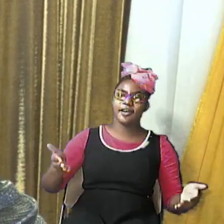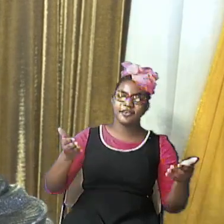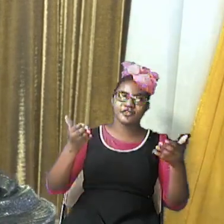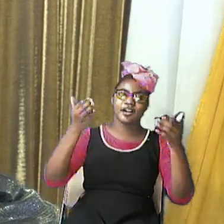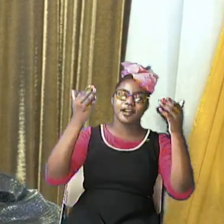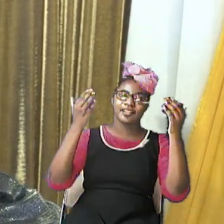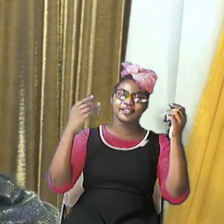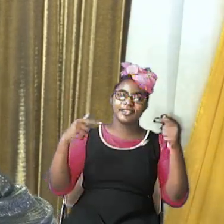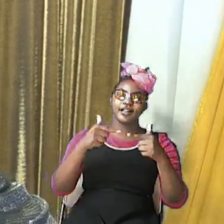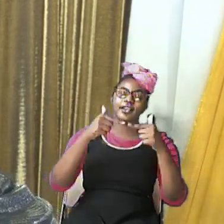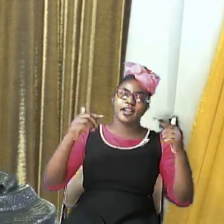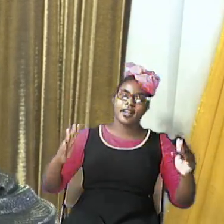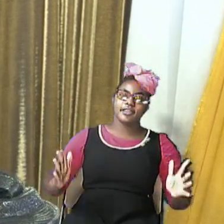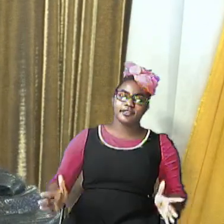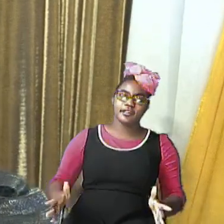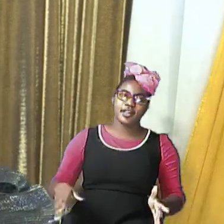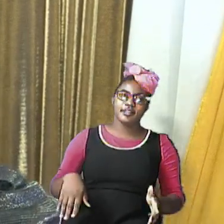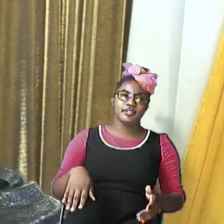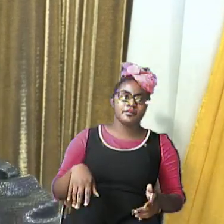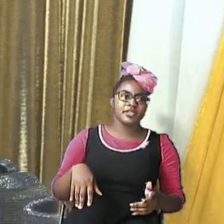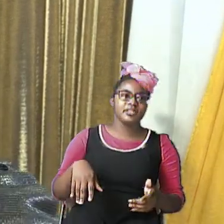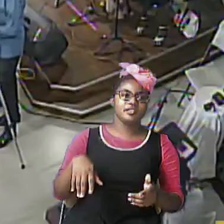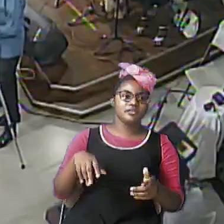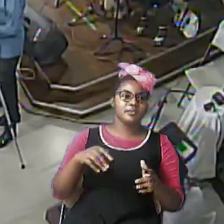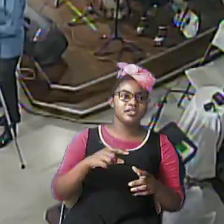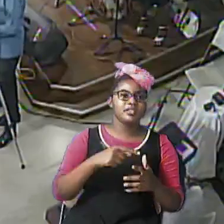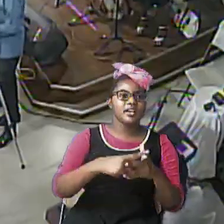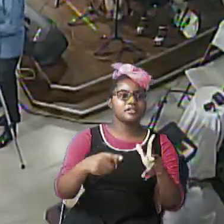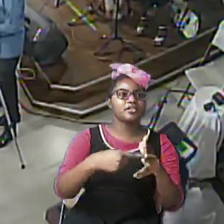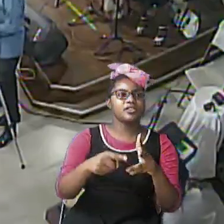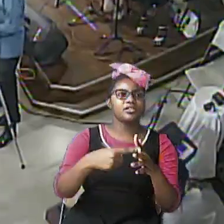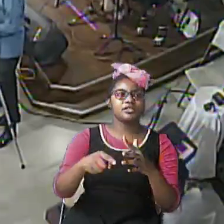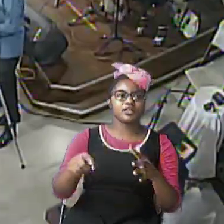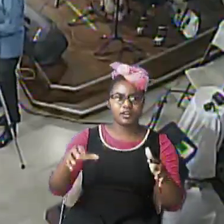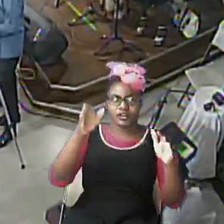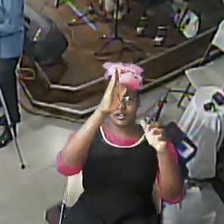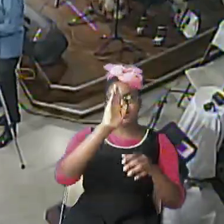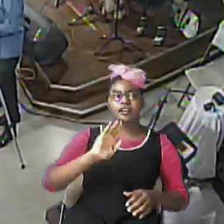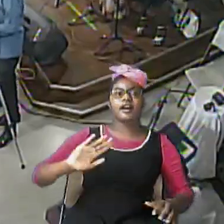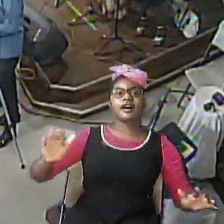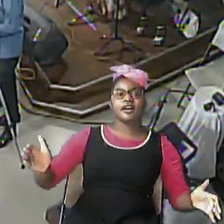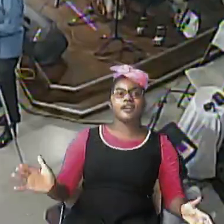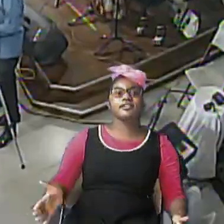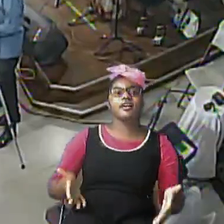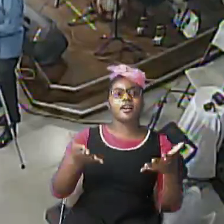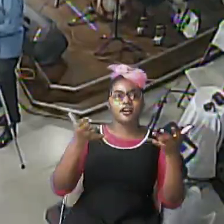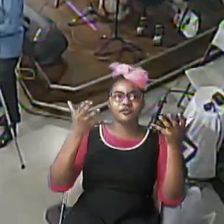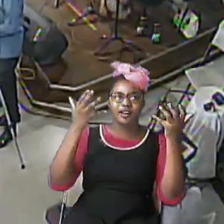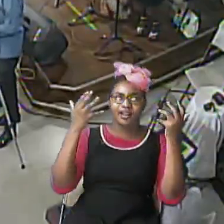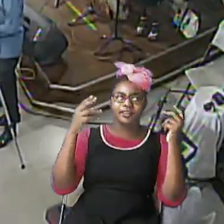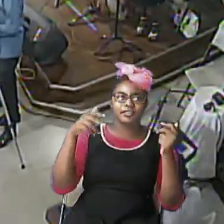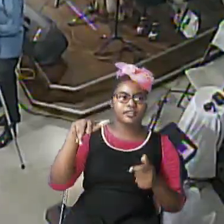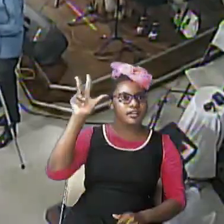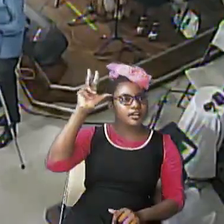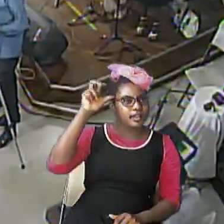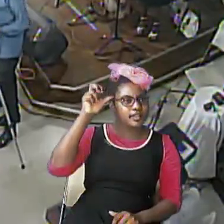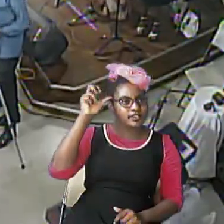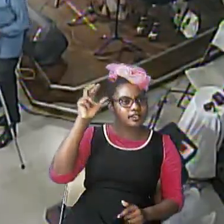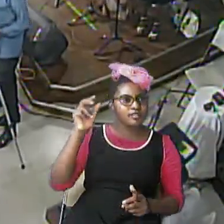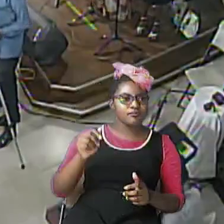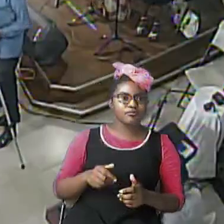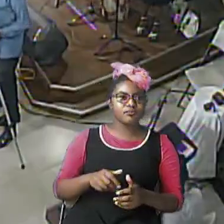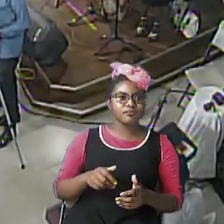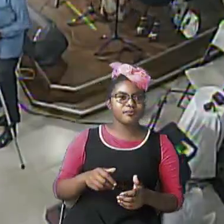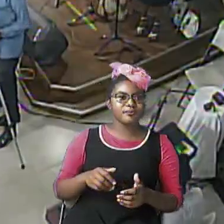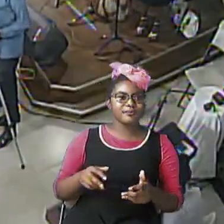God arise. And His enemies be scattered. Let God arise. Come on, church.